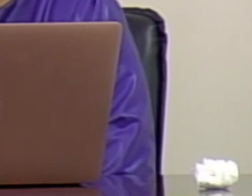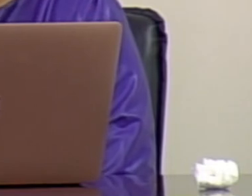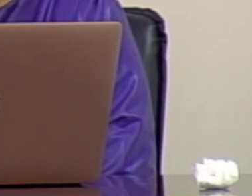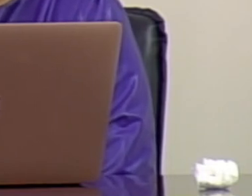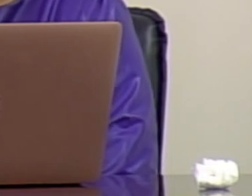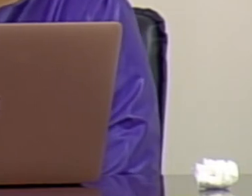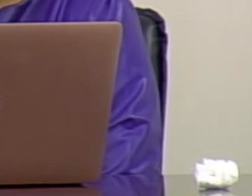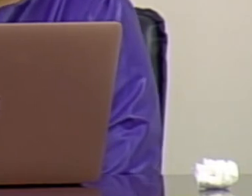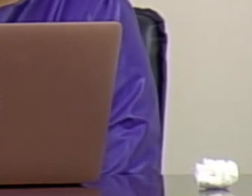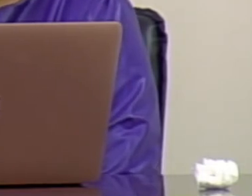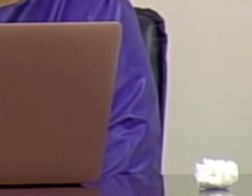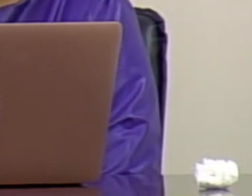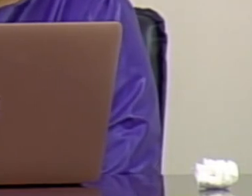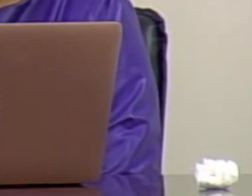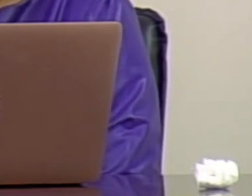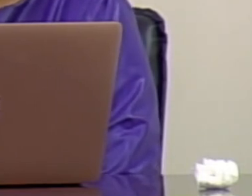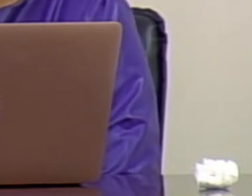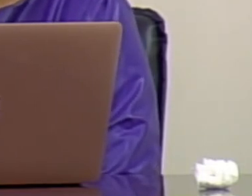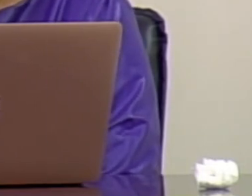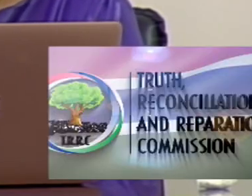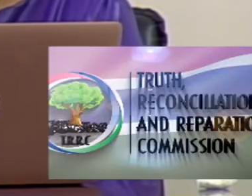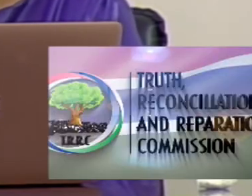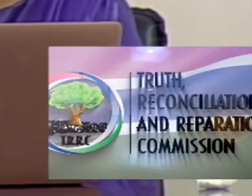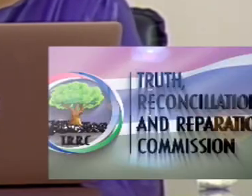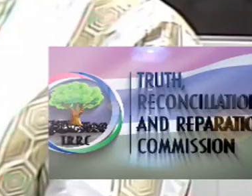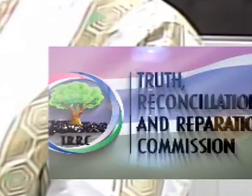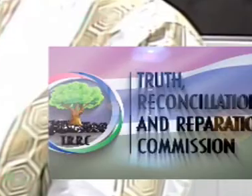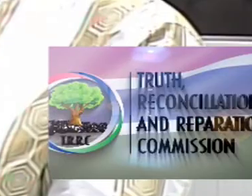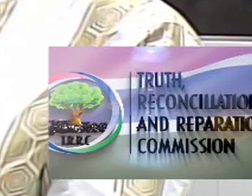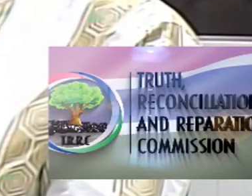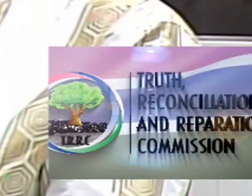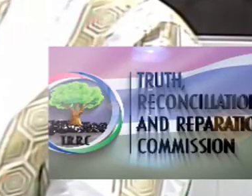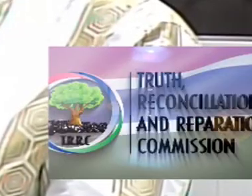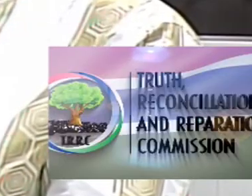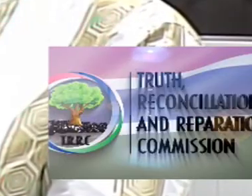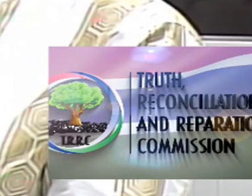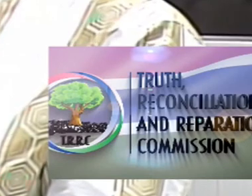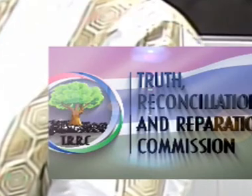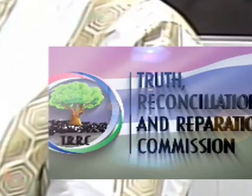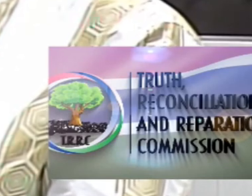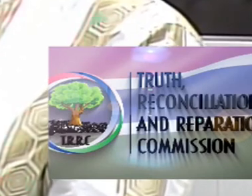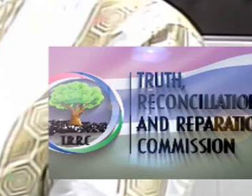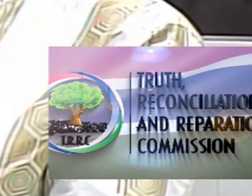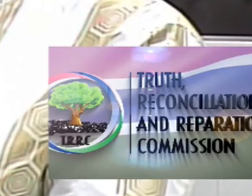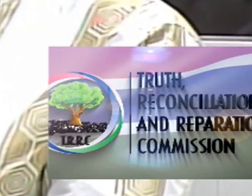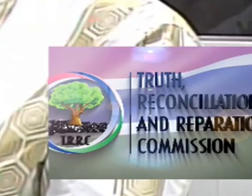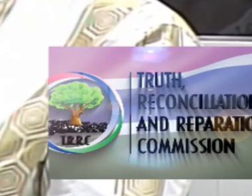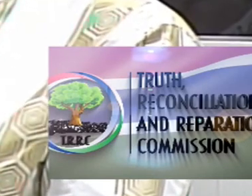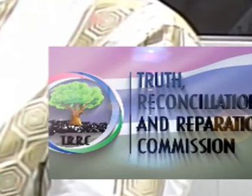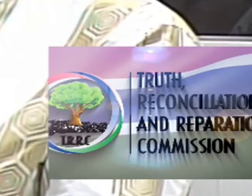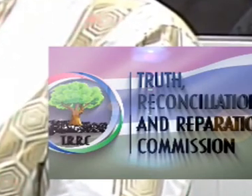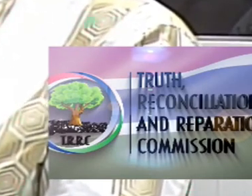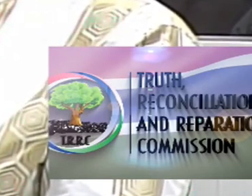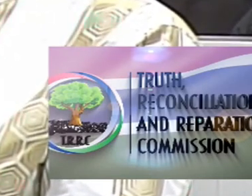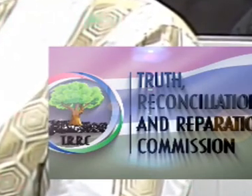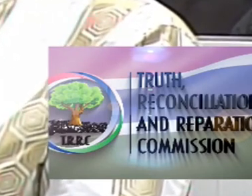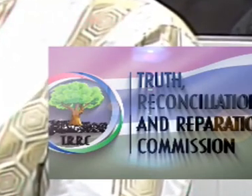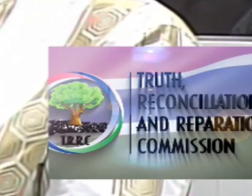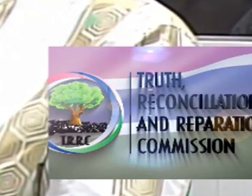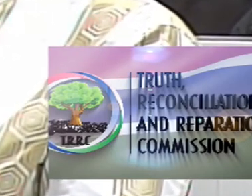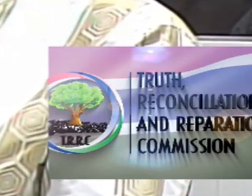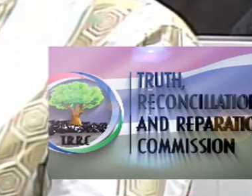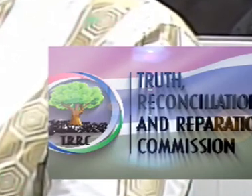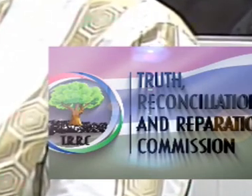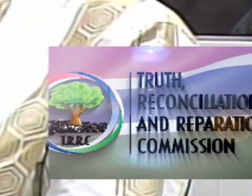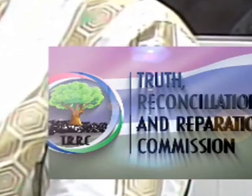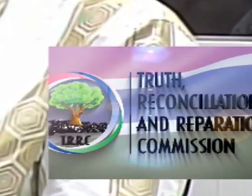ñepp ci nguur gi lañ nekkon bala coup d'état bi. Yes, they were all serving in the government of Sadawda Jawara. Wow, ñom